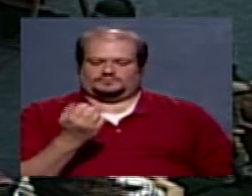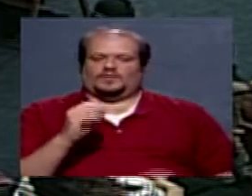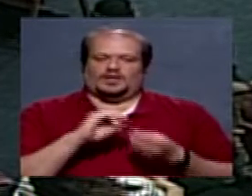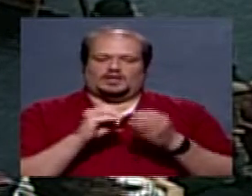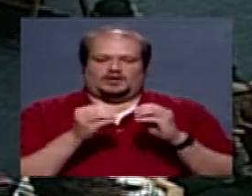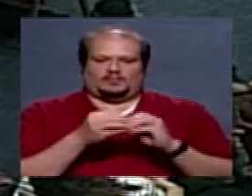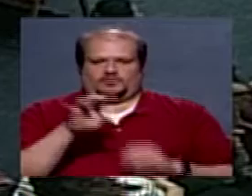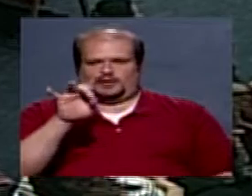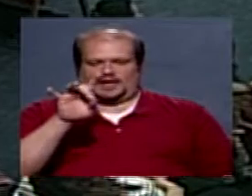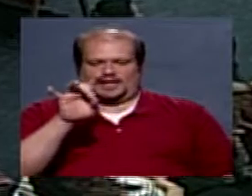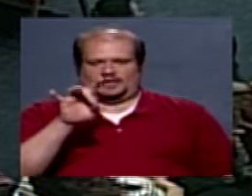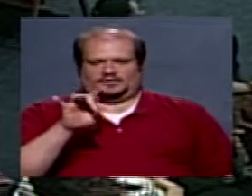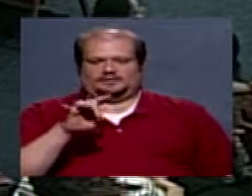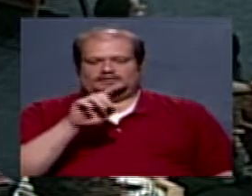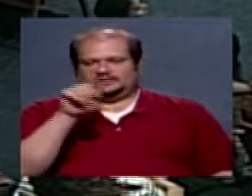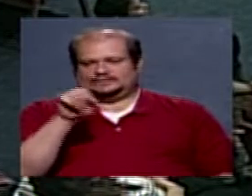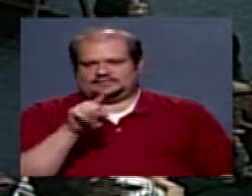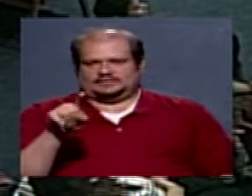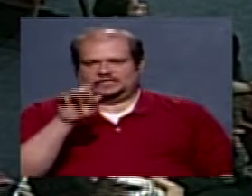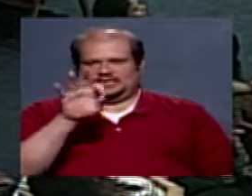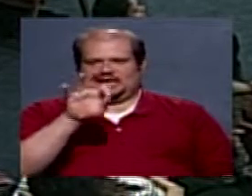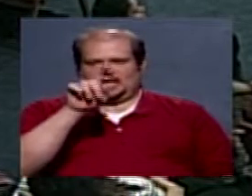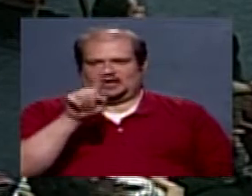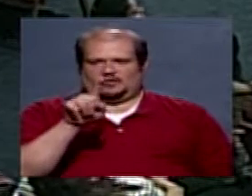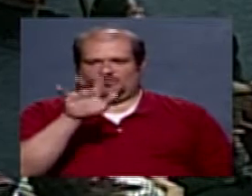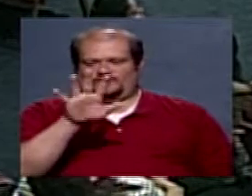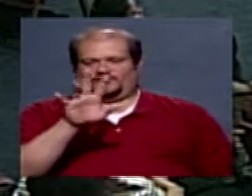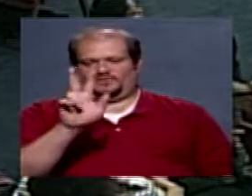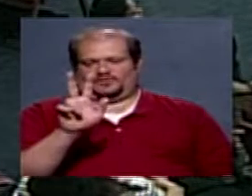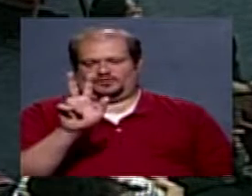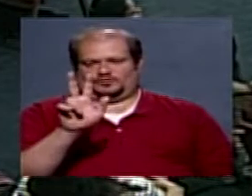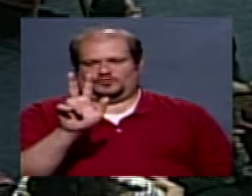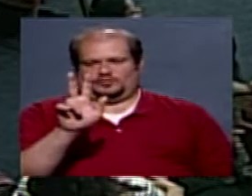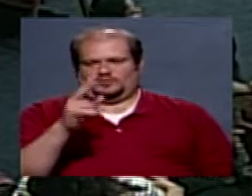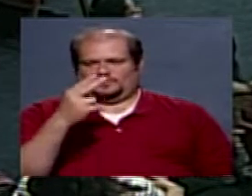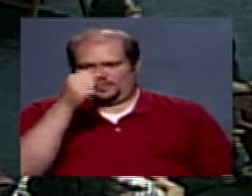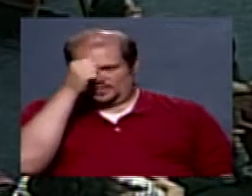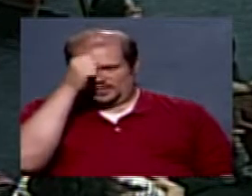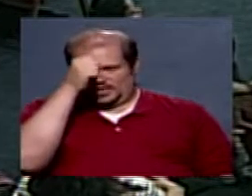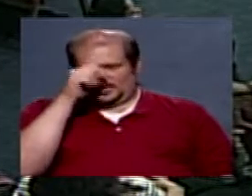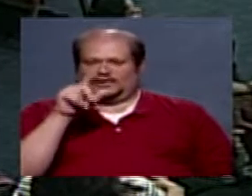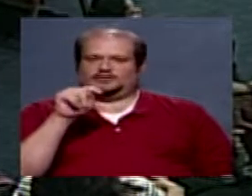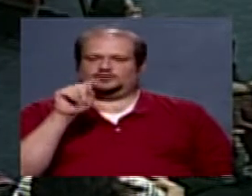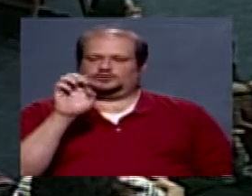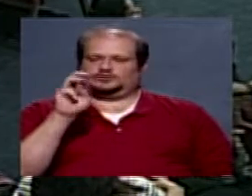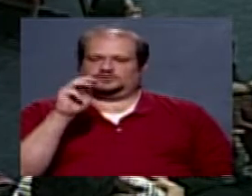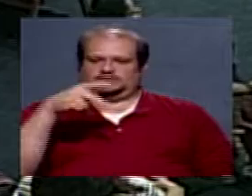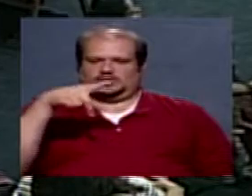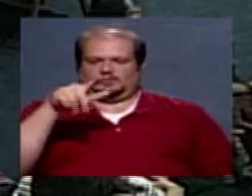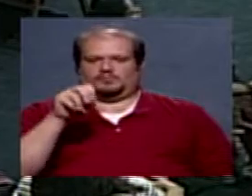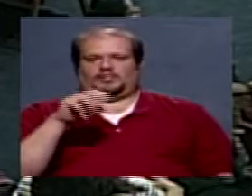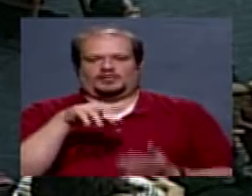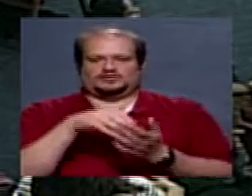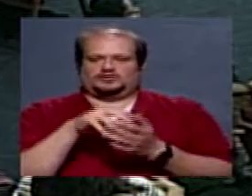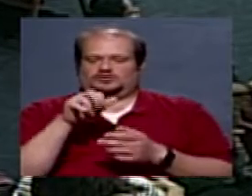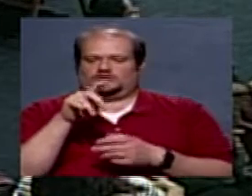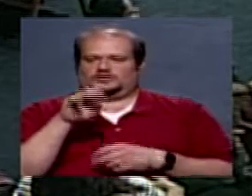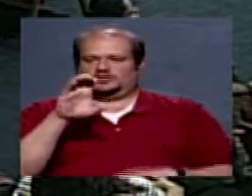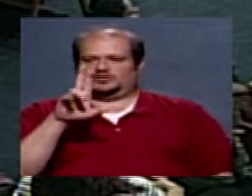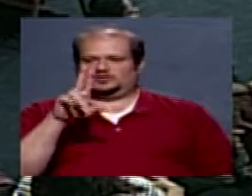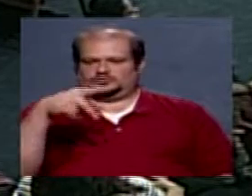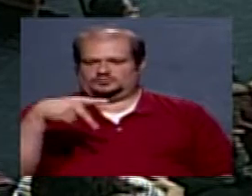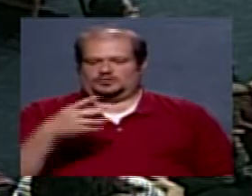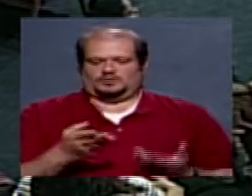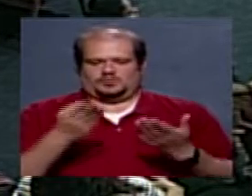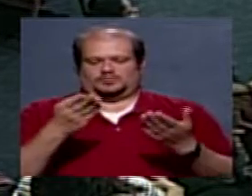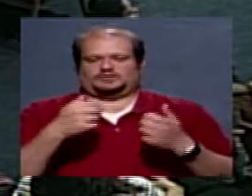Item number 8, file number Z9153, Hindu Temple of Central Arkansas conditional use permit,